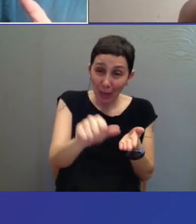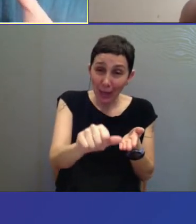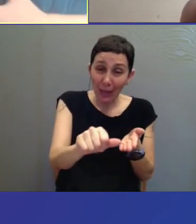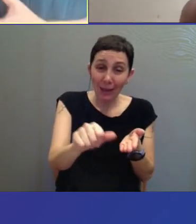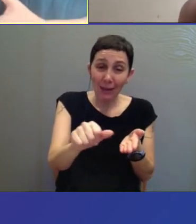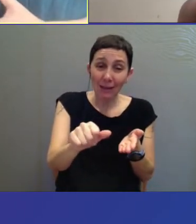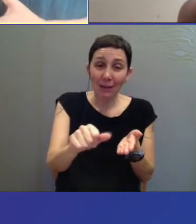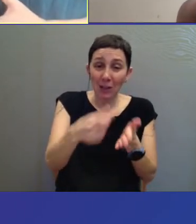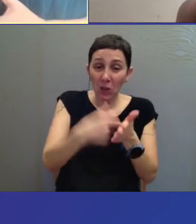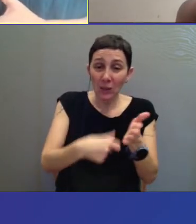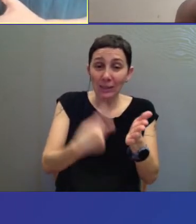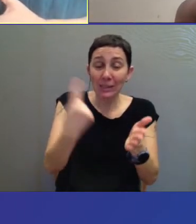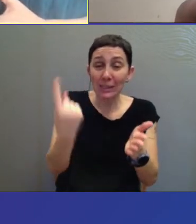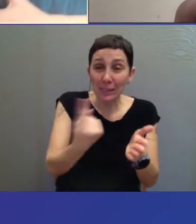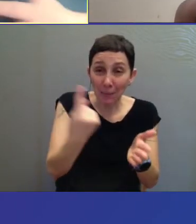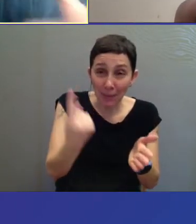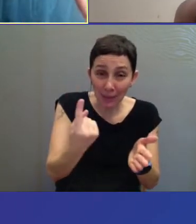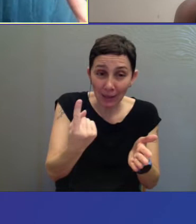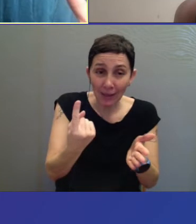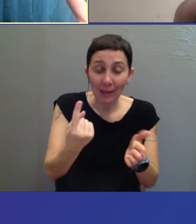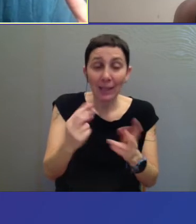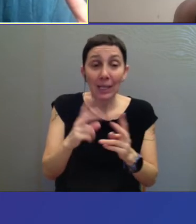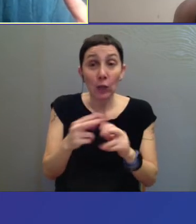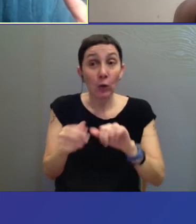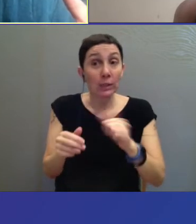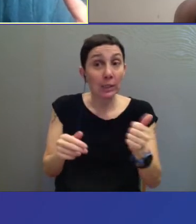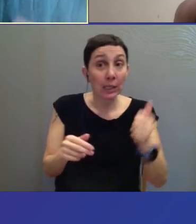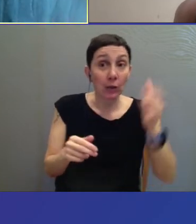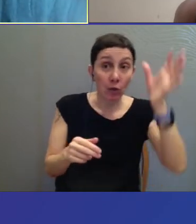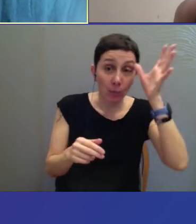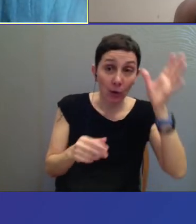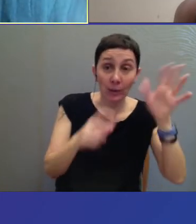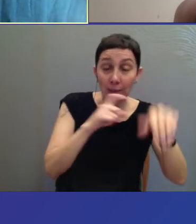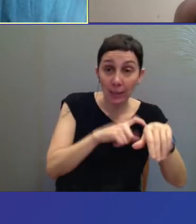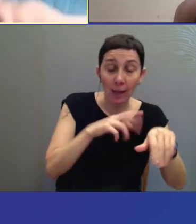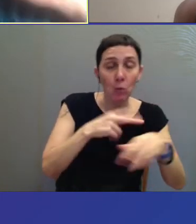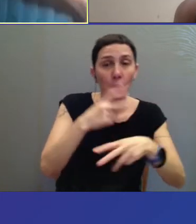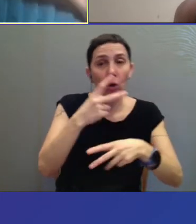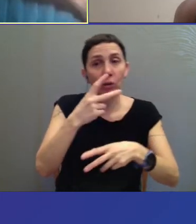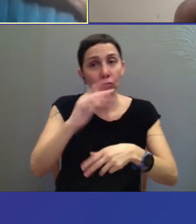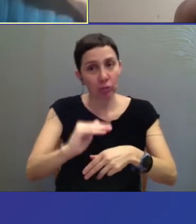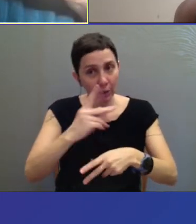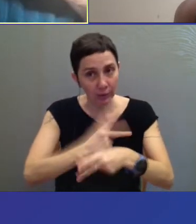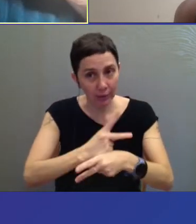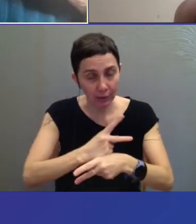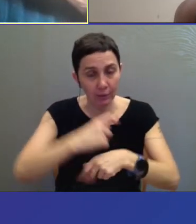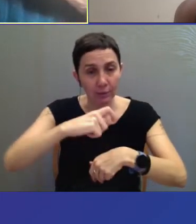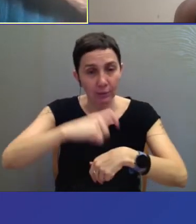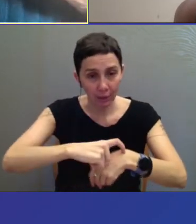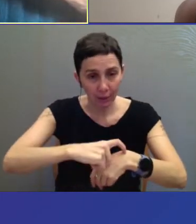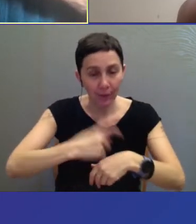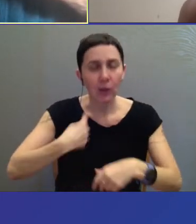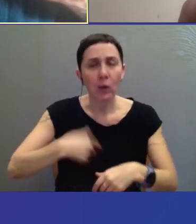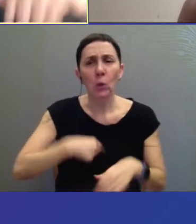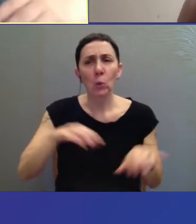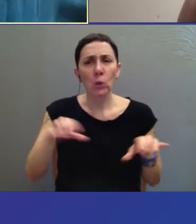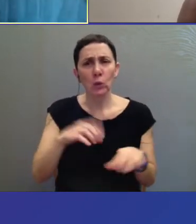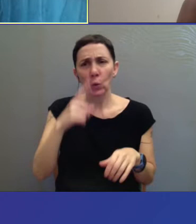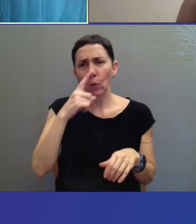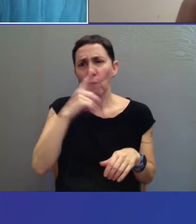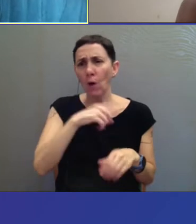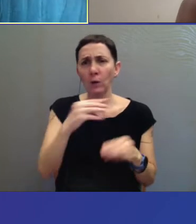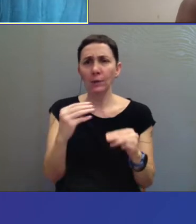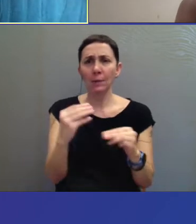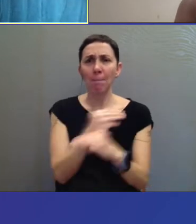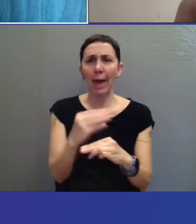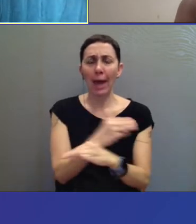something. Either it's the other parent's time or it's childcare. And I think that we do really false math with whoever the